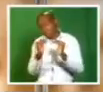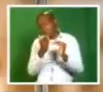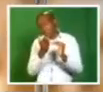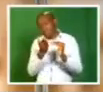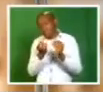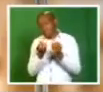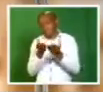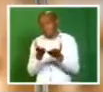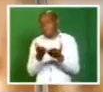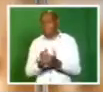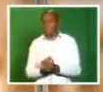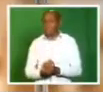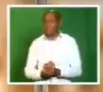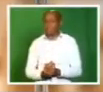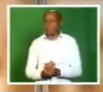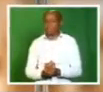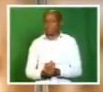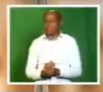function here.